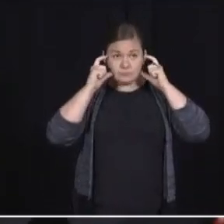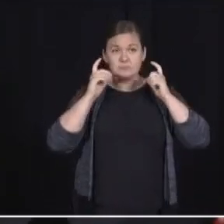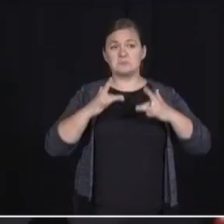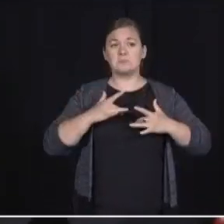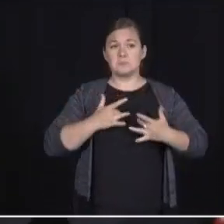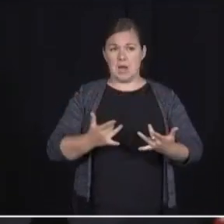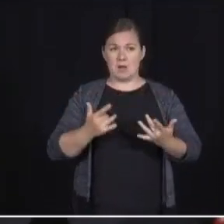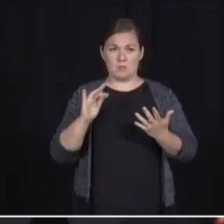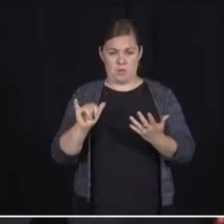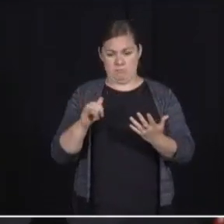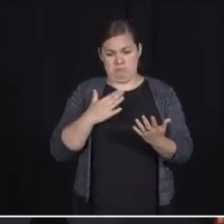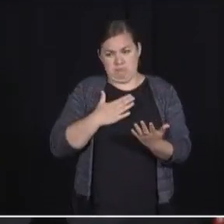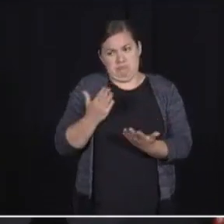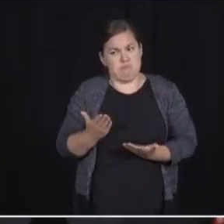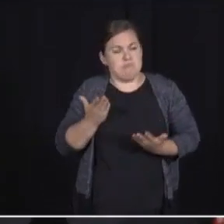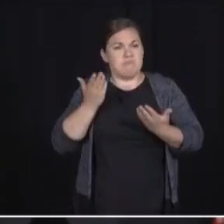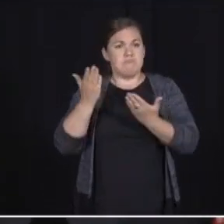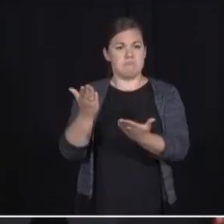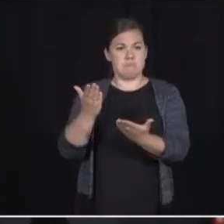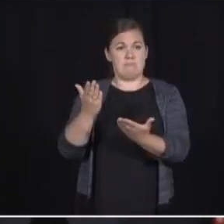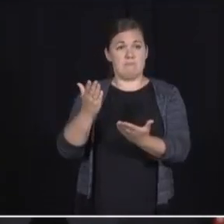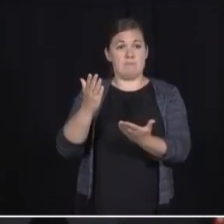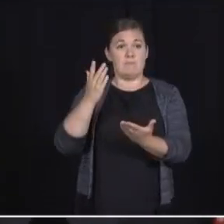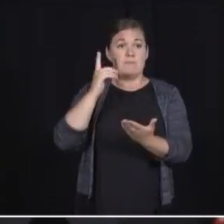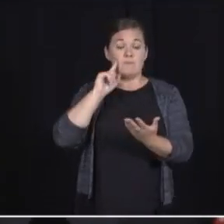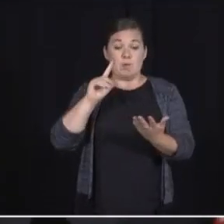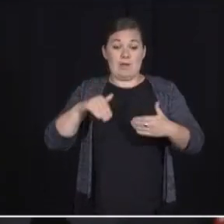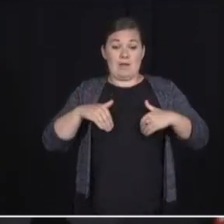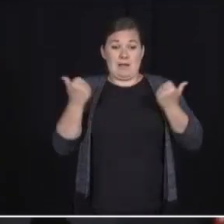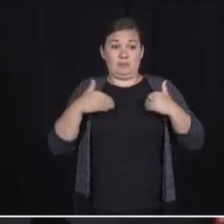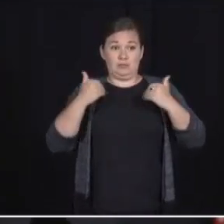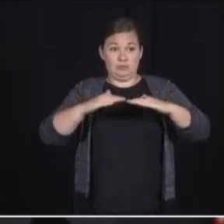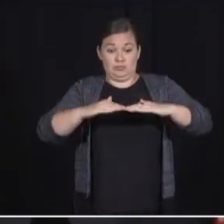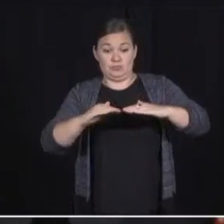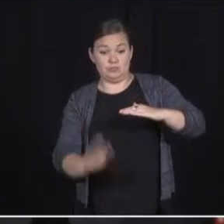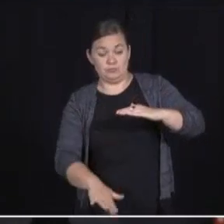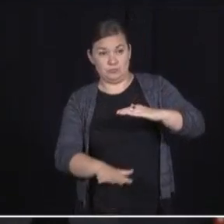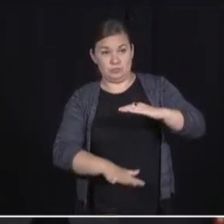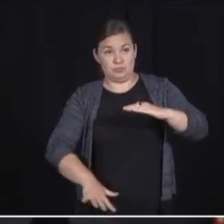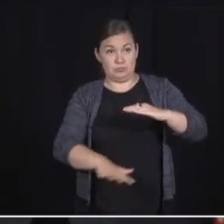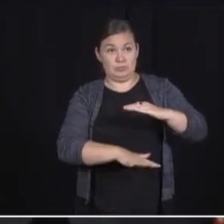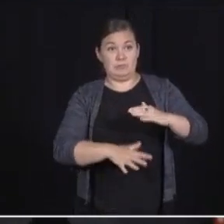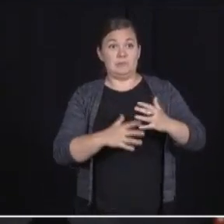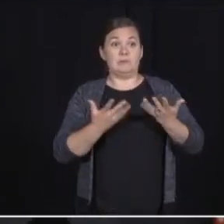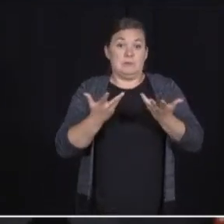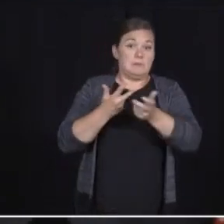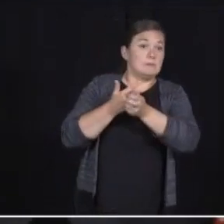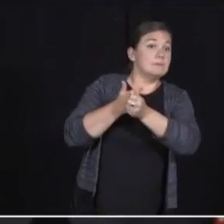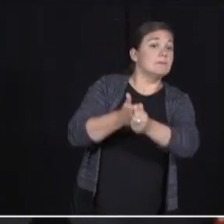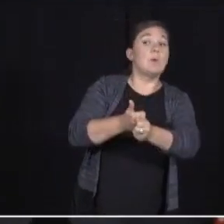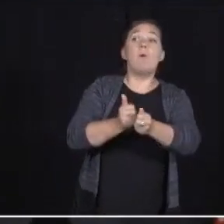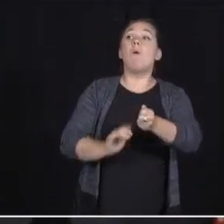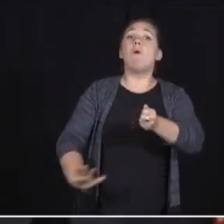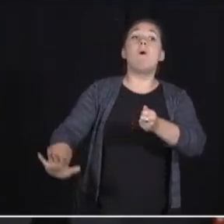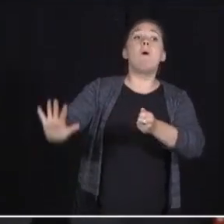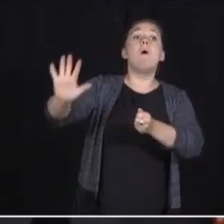being done. In the younger grades, the evidence so far from jurisdictions